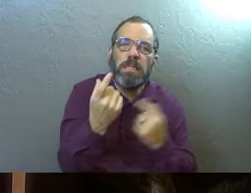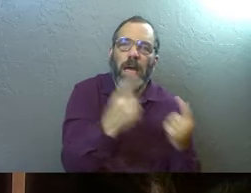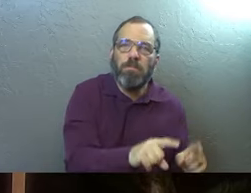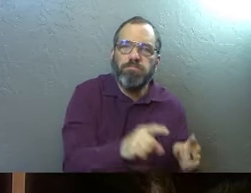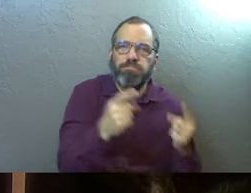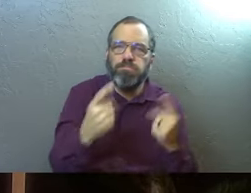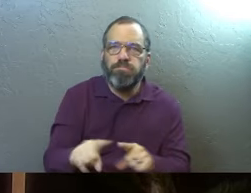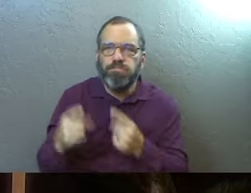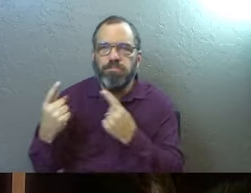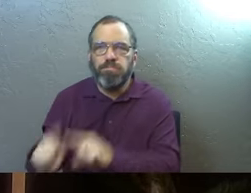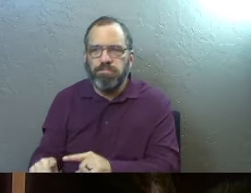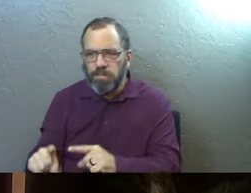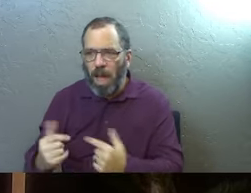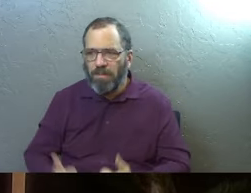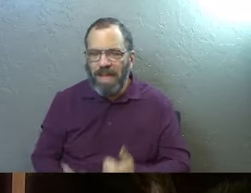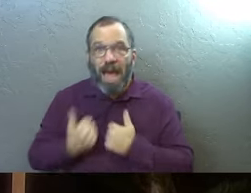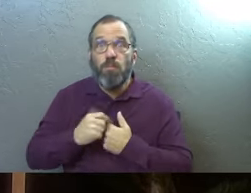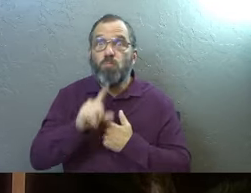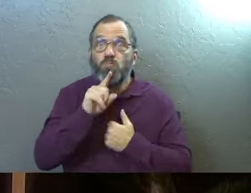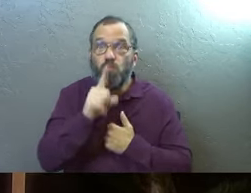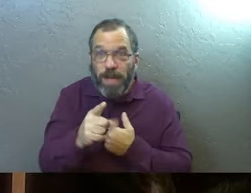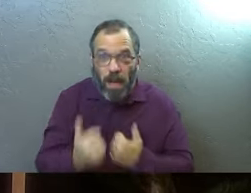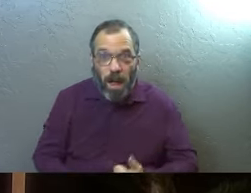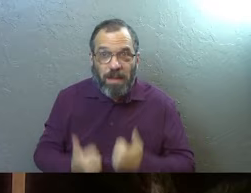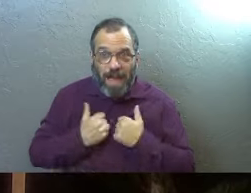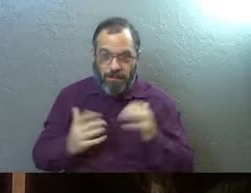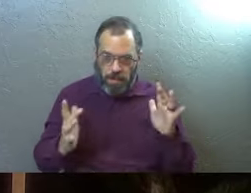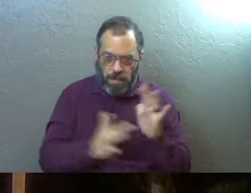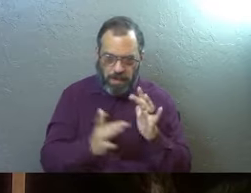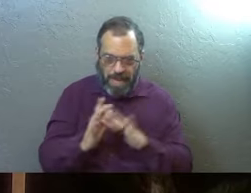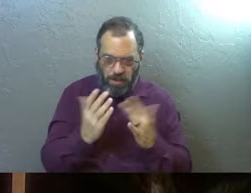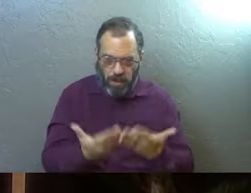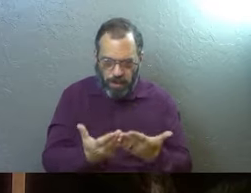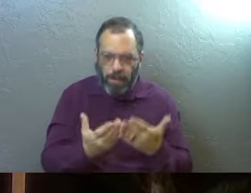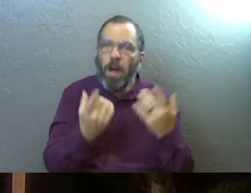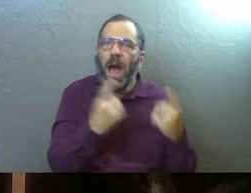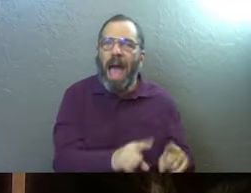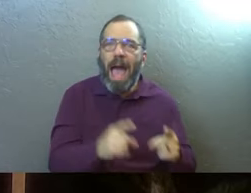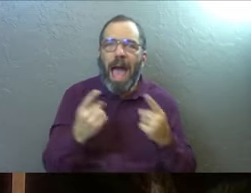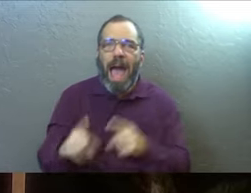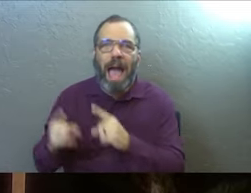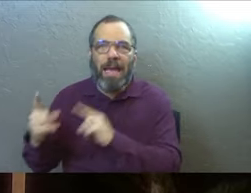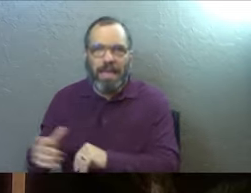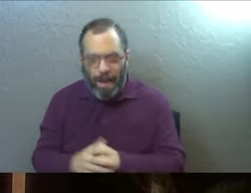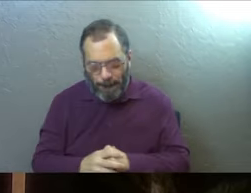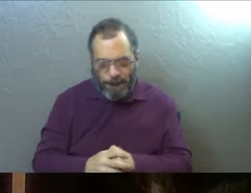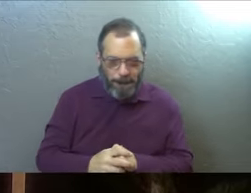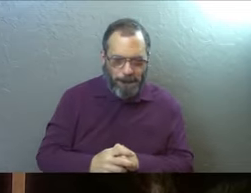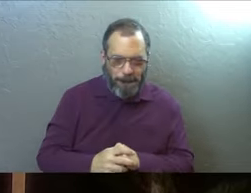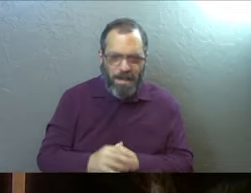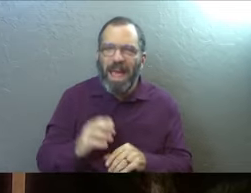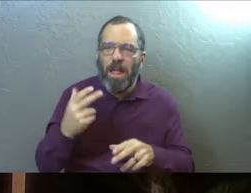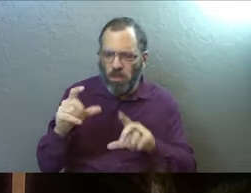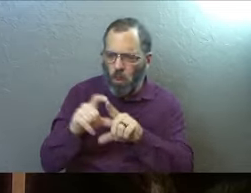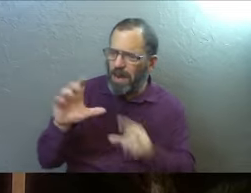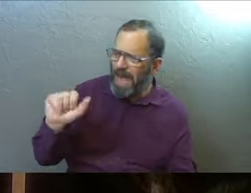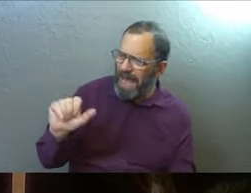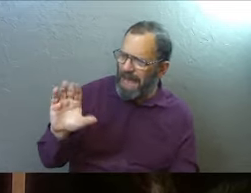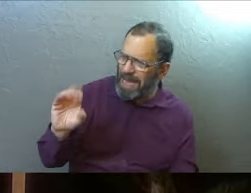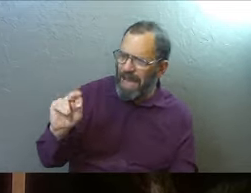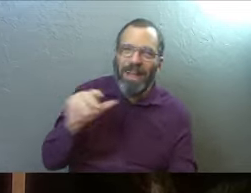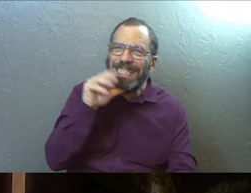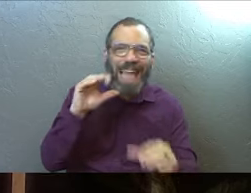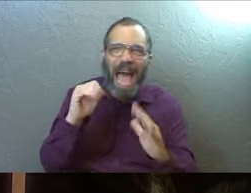happened in real time and space, because that's what the biblical account is. We're going to talk about the account, amen?